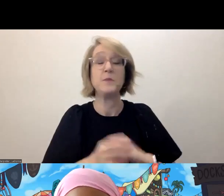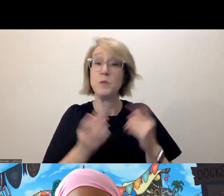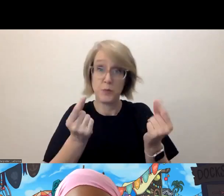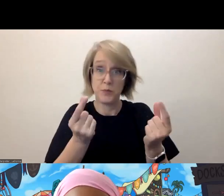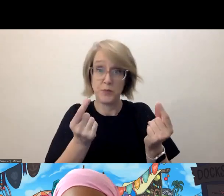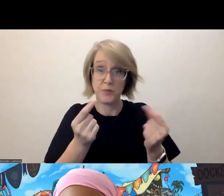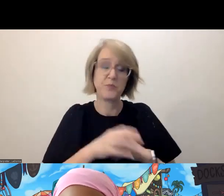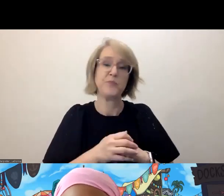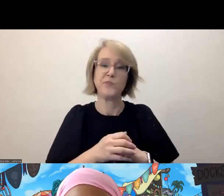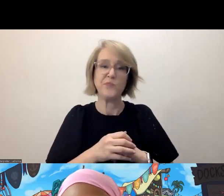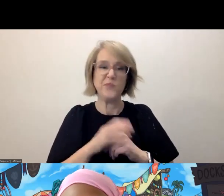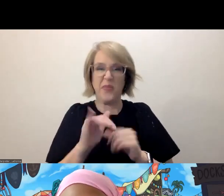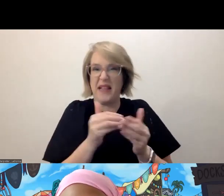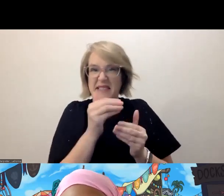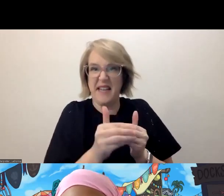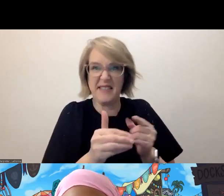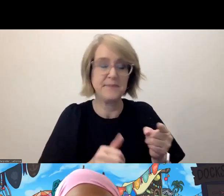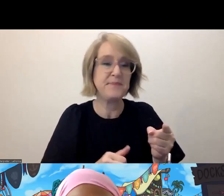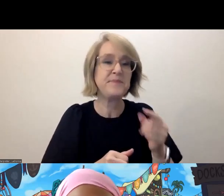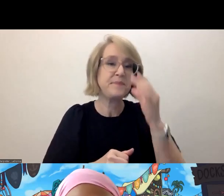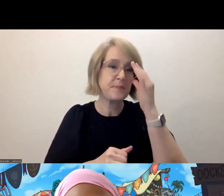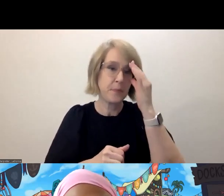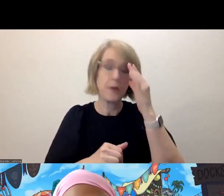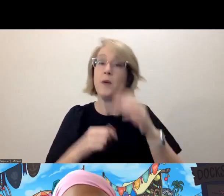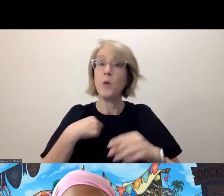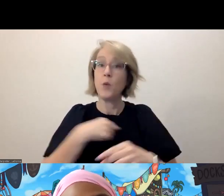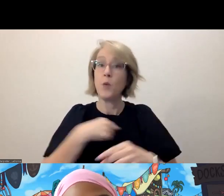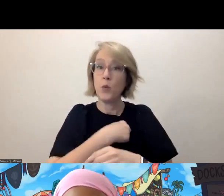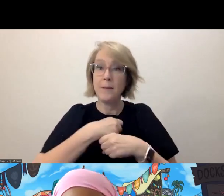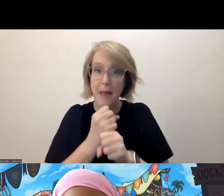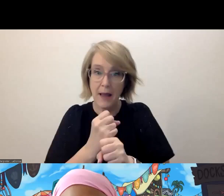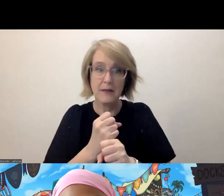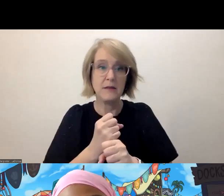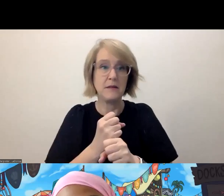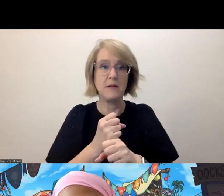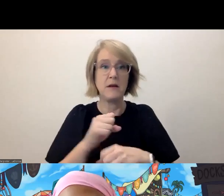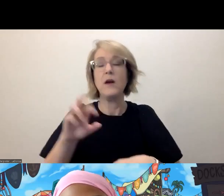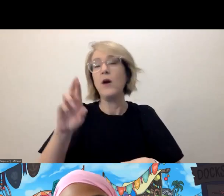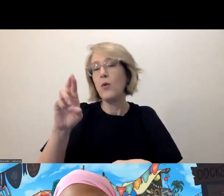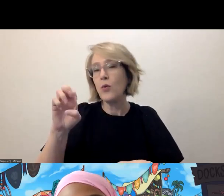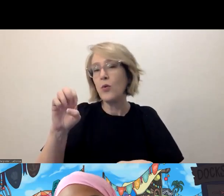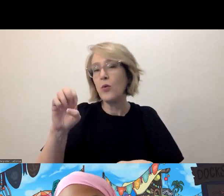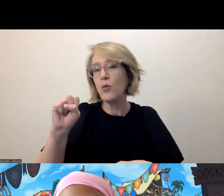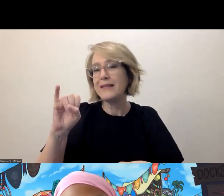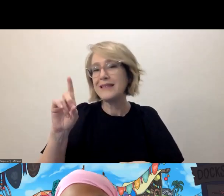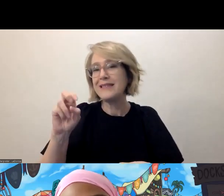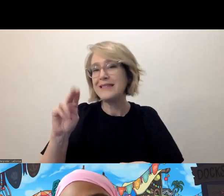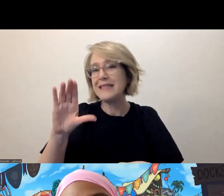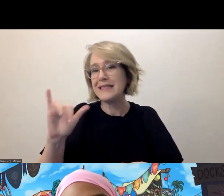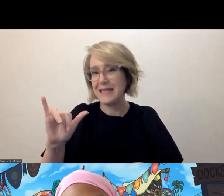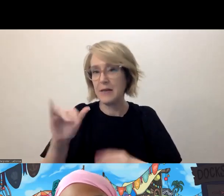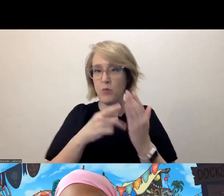which highlights on the next slide, is that we created our residency program where it's a 24-month